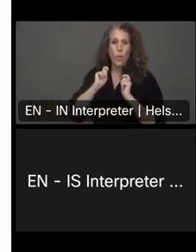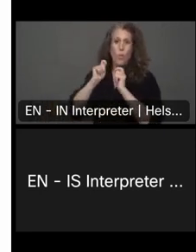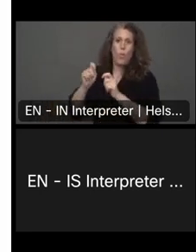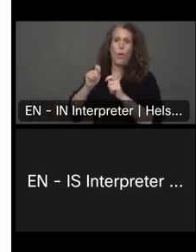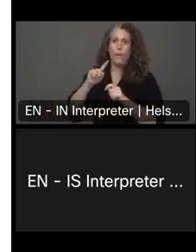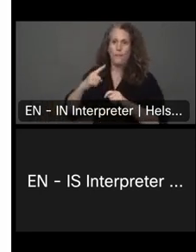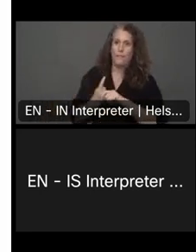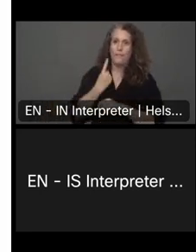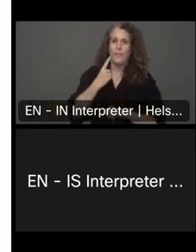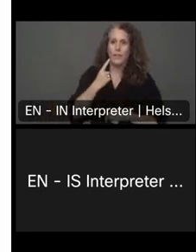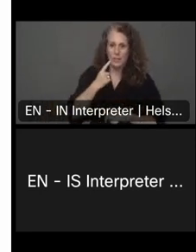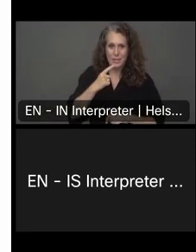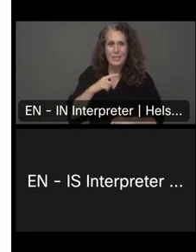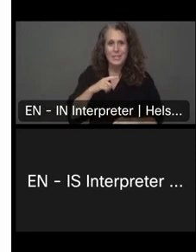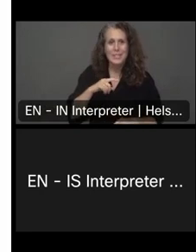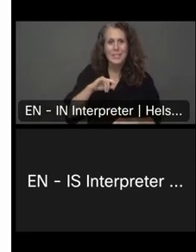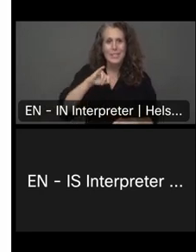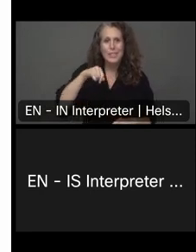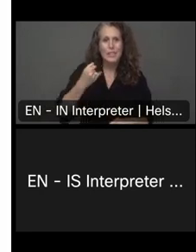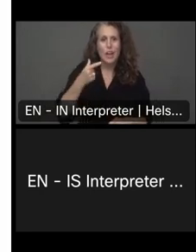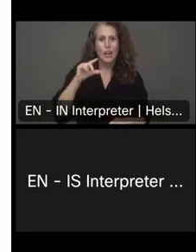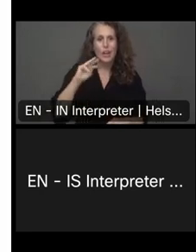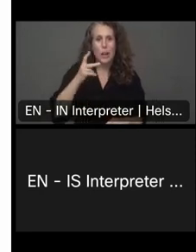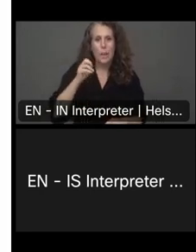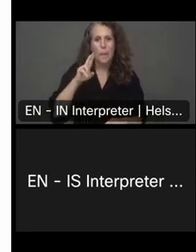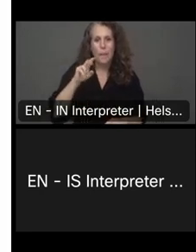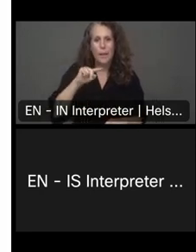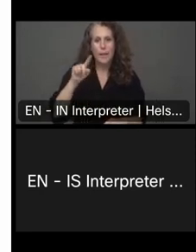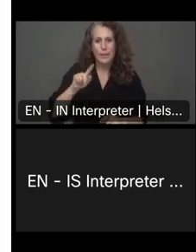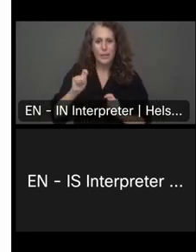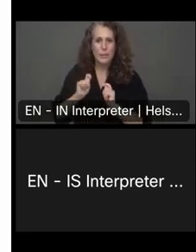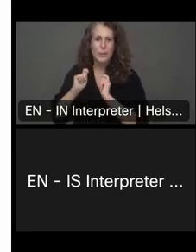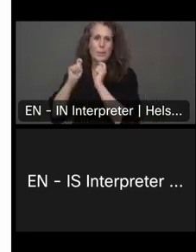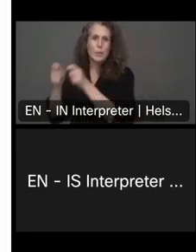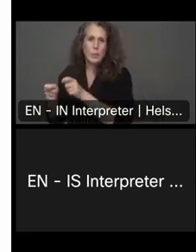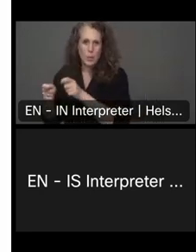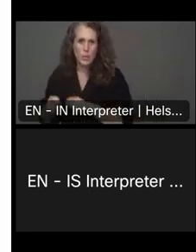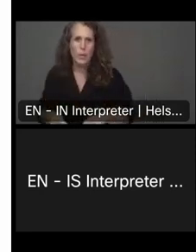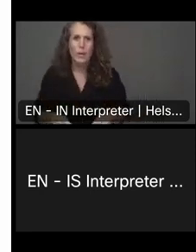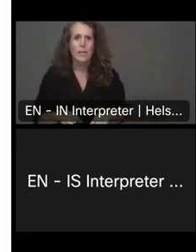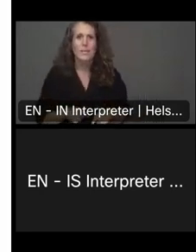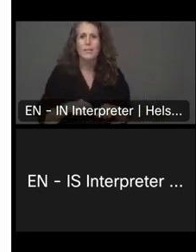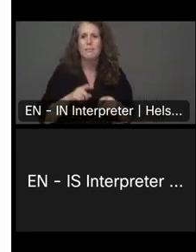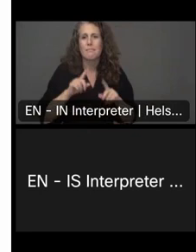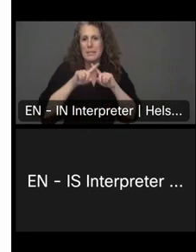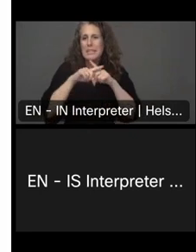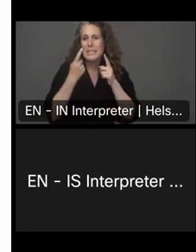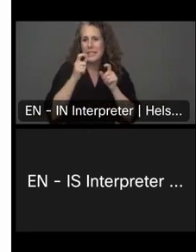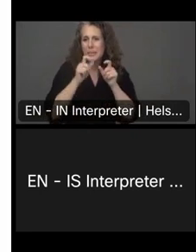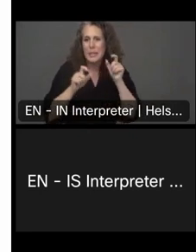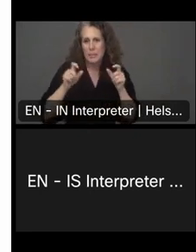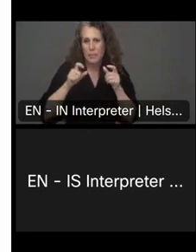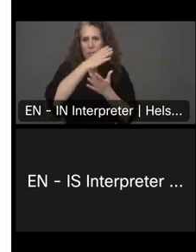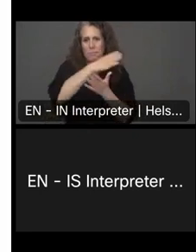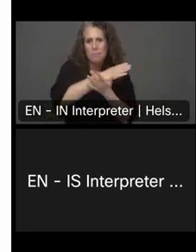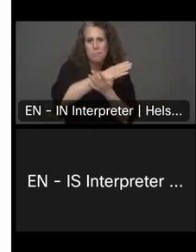to Sandra A. Thompson of UC Santa Barbara, Elizabeth Traugott of Stanford University, and Deborah Tan of Georgetown